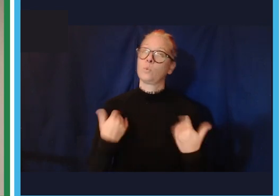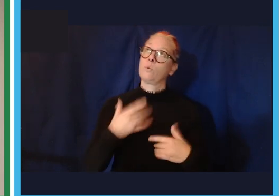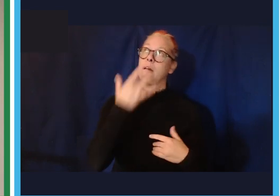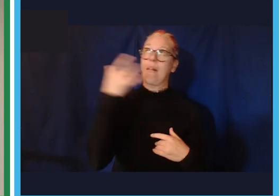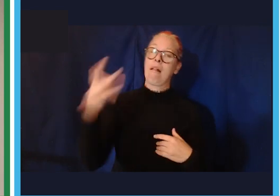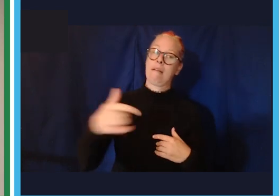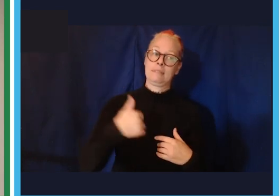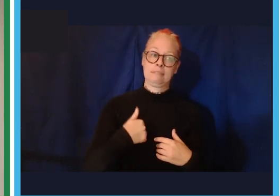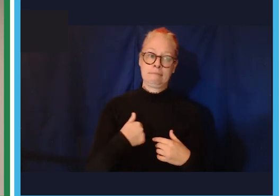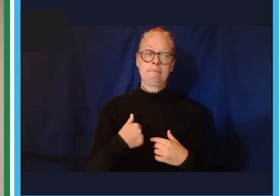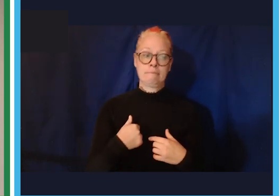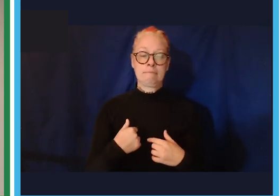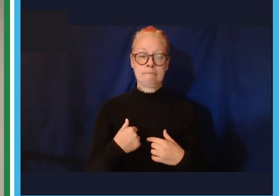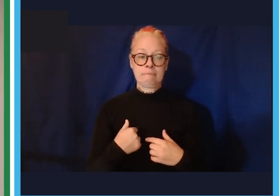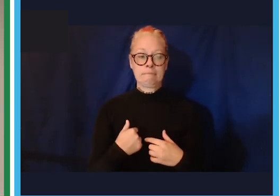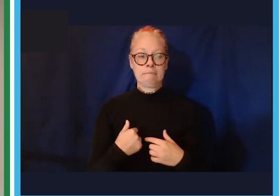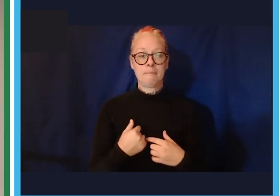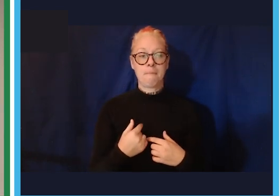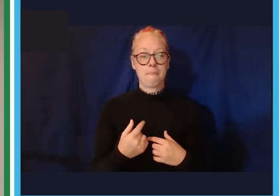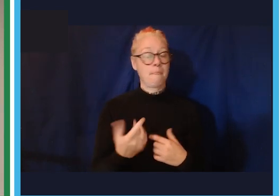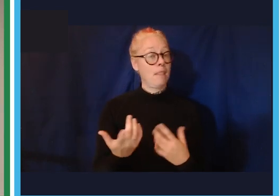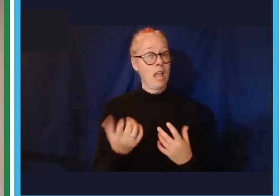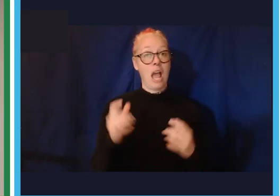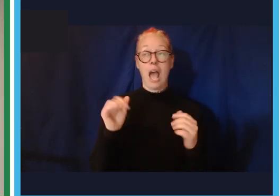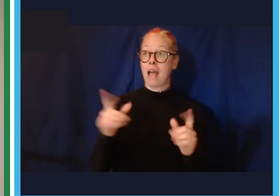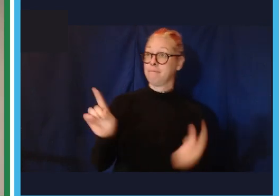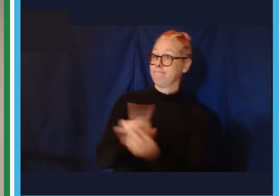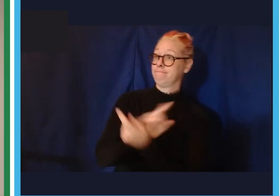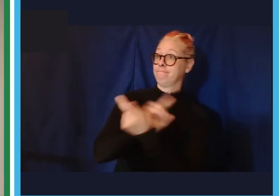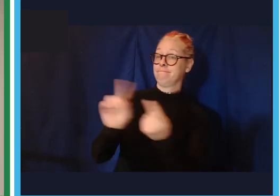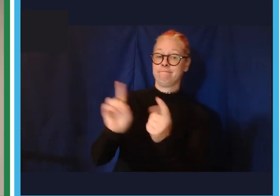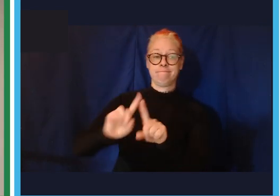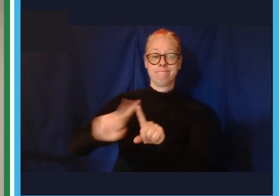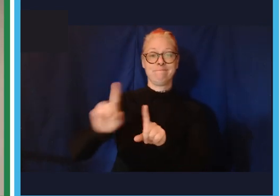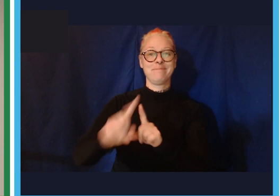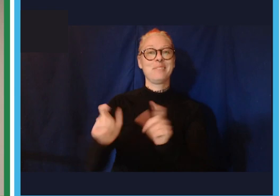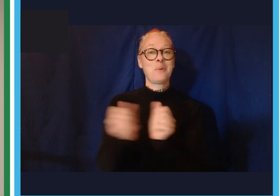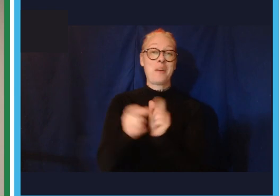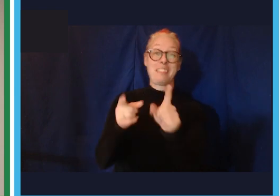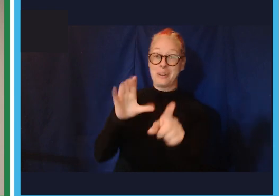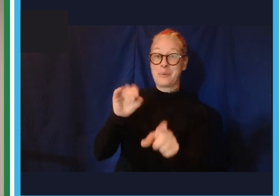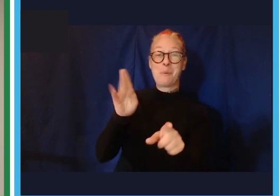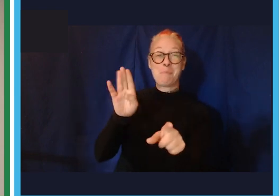turned to writing a while ago and was very, very fortunate to